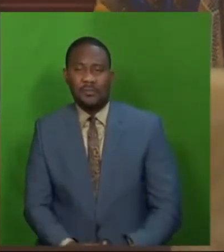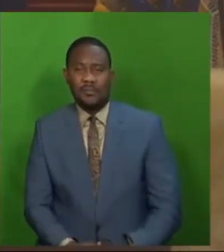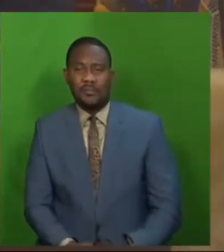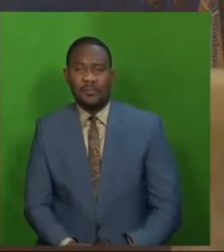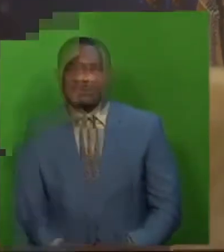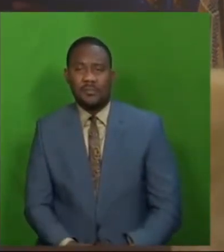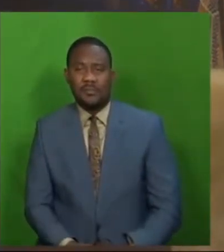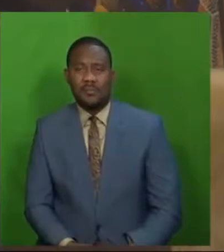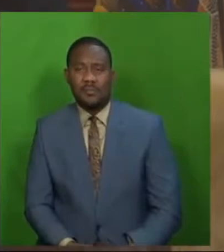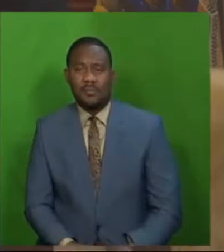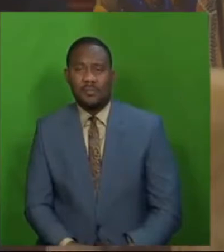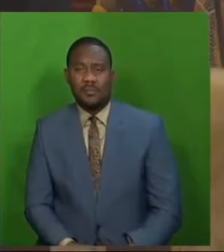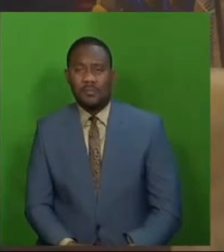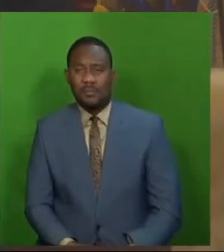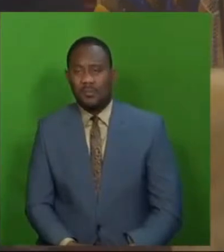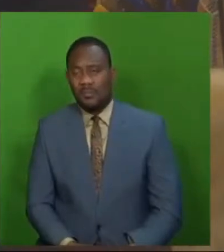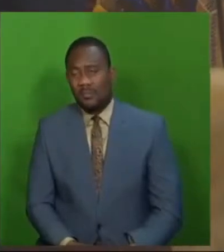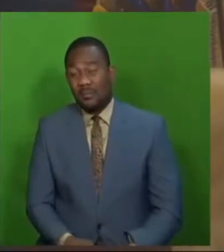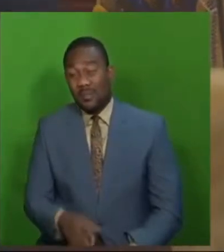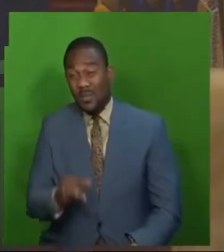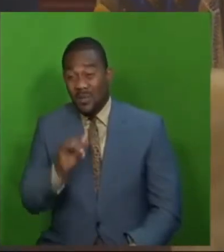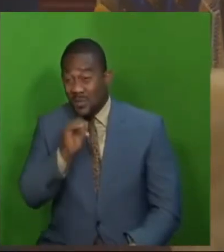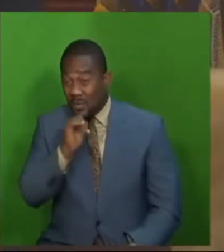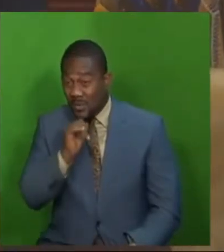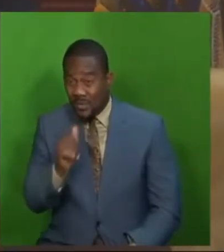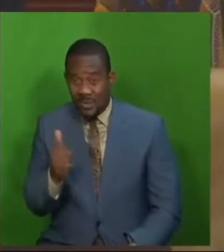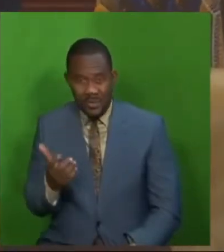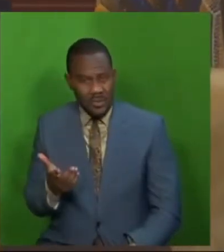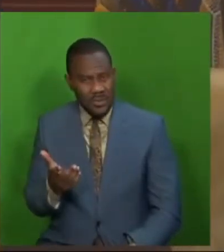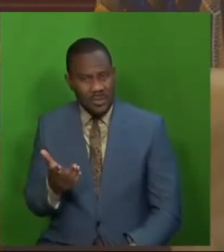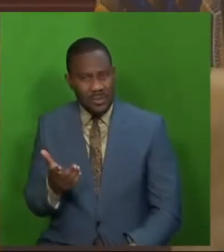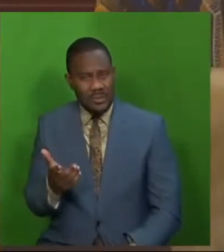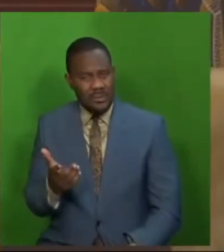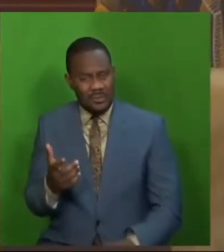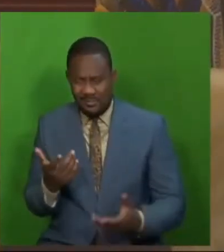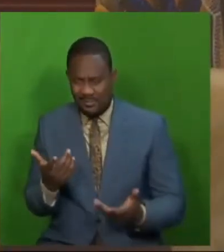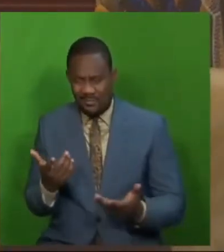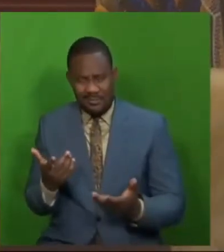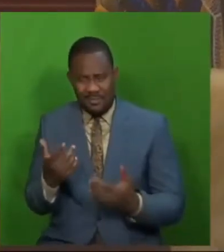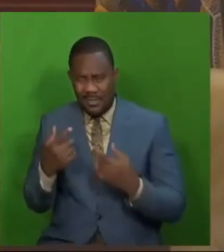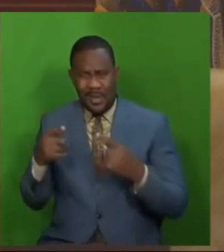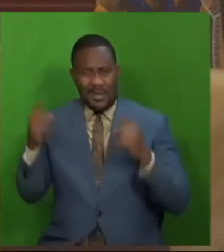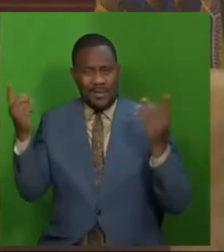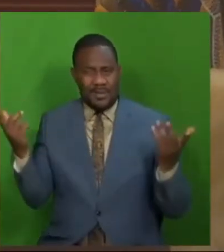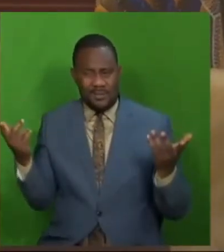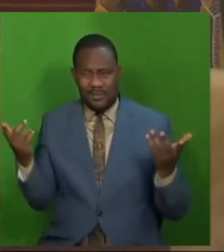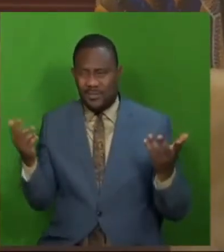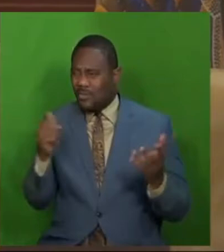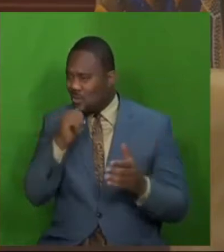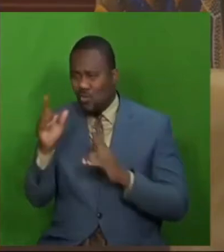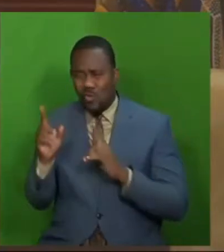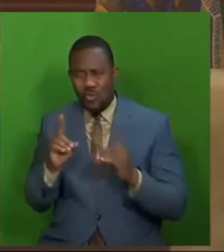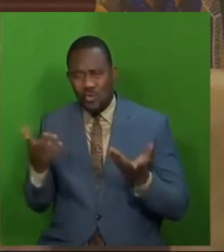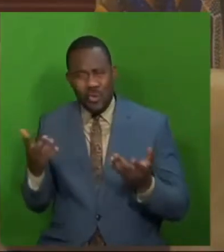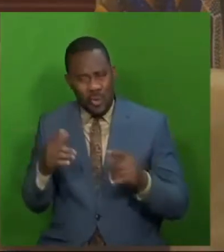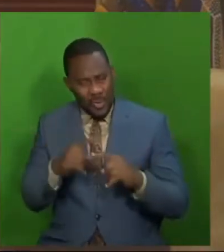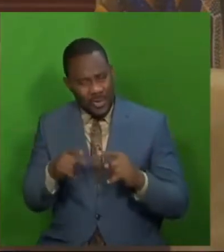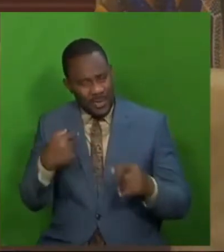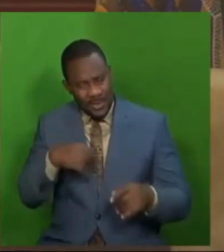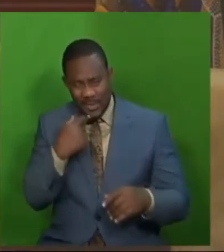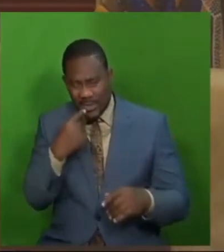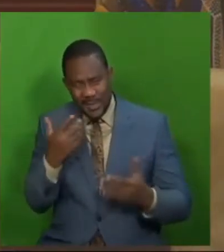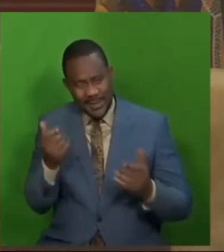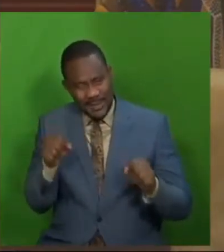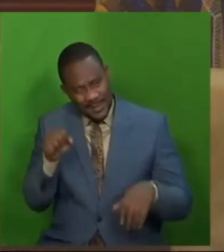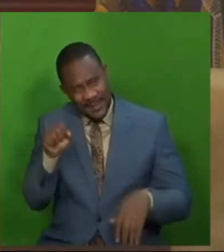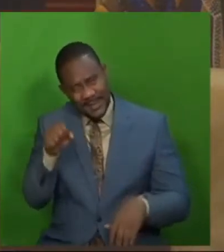Something that we have not achieved. Why do you people claim we have achieved that? Mr. Speaker, then the president talks about cocoa. He